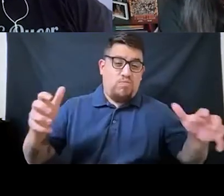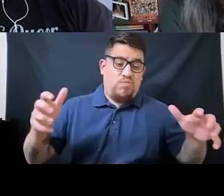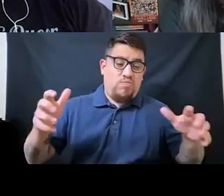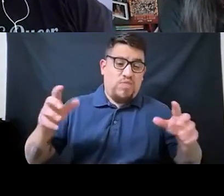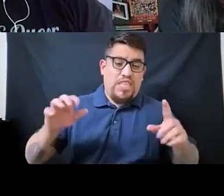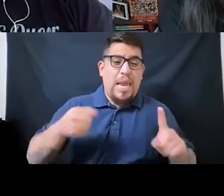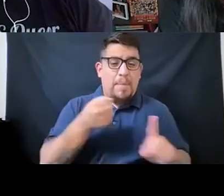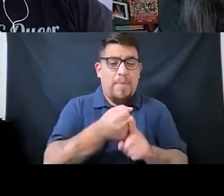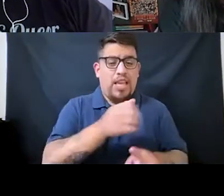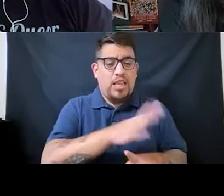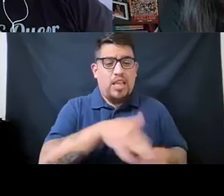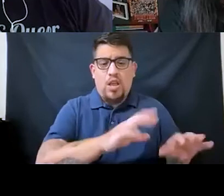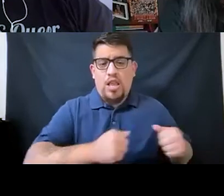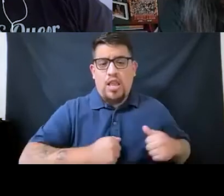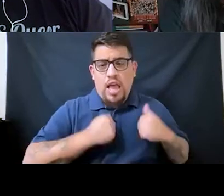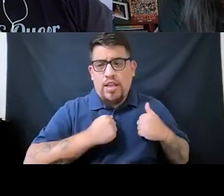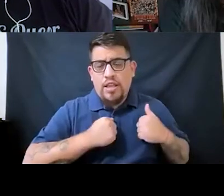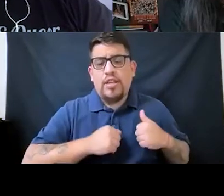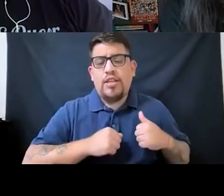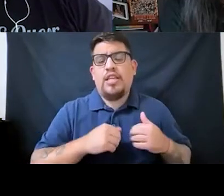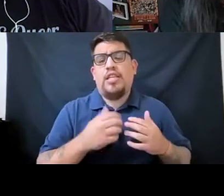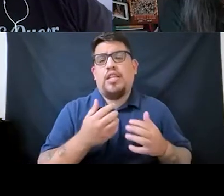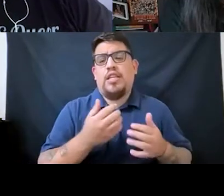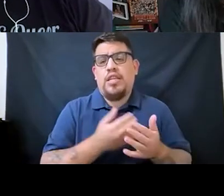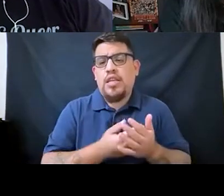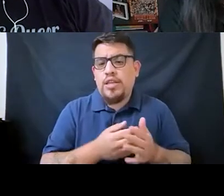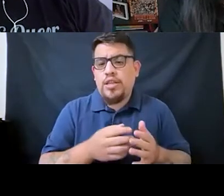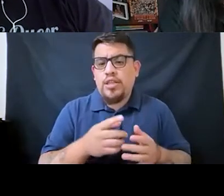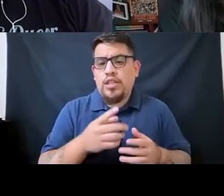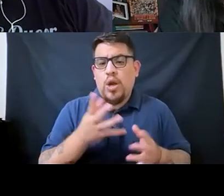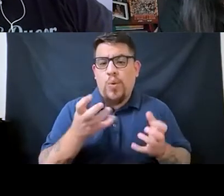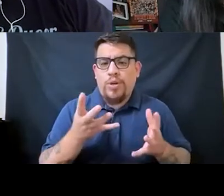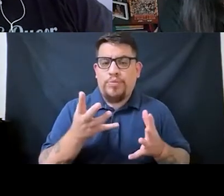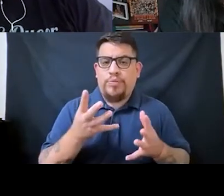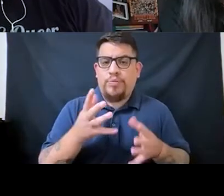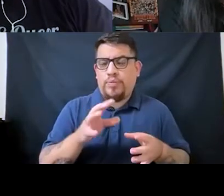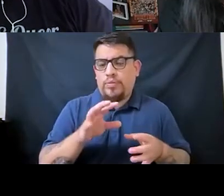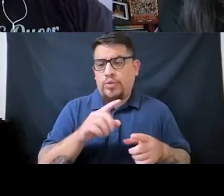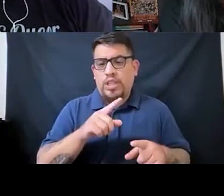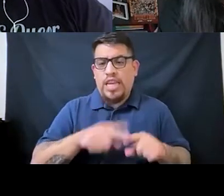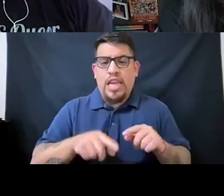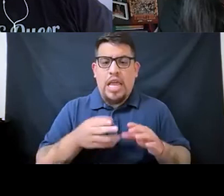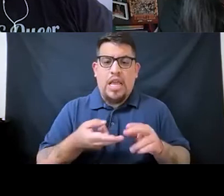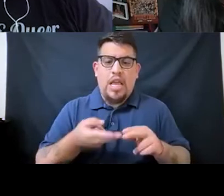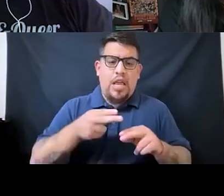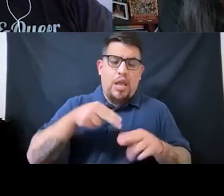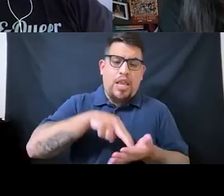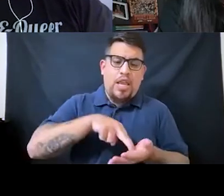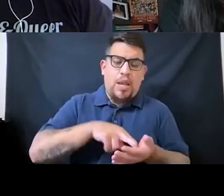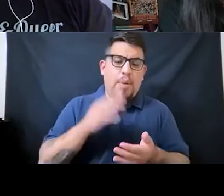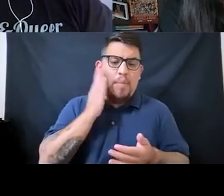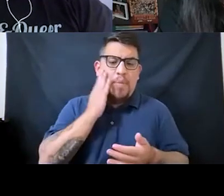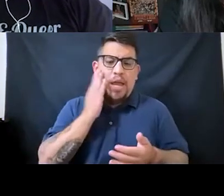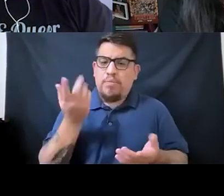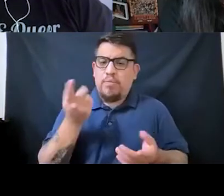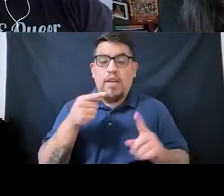lives. They want mounds of flesh cascading down their sides until they cannot get out of bed. If they meet their goal, they